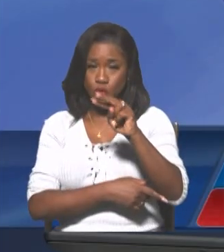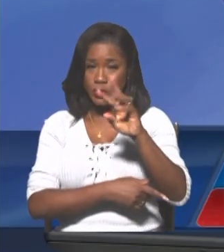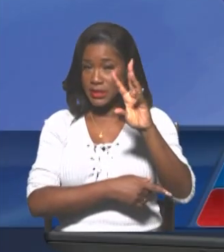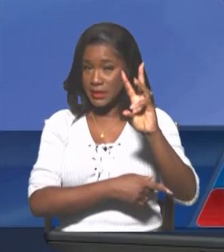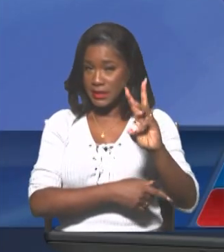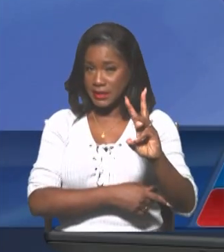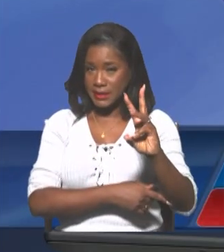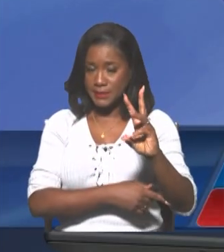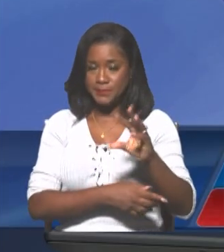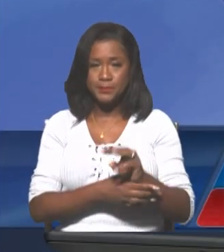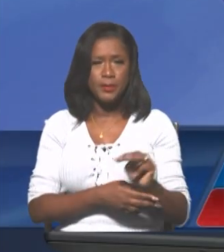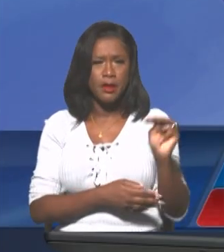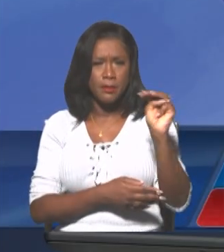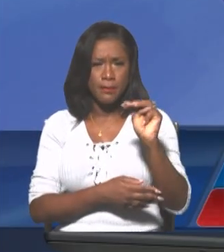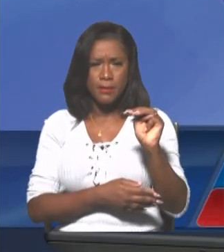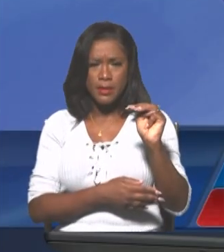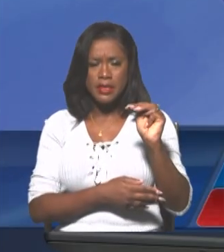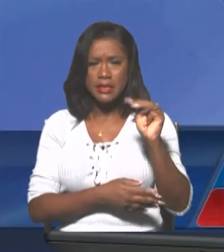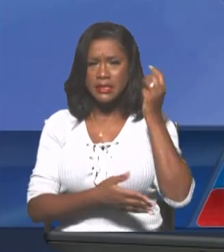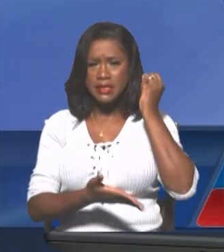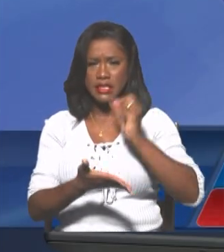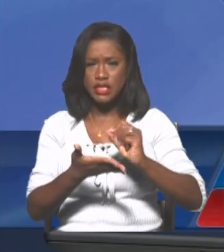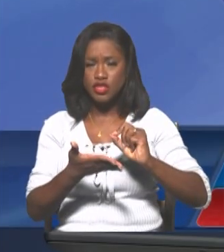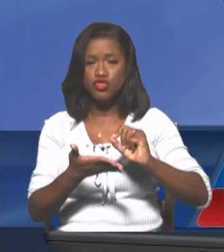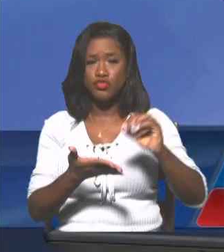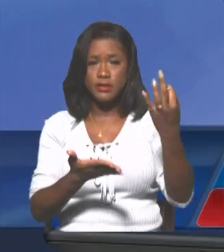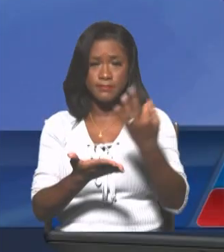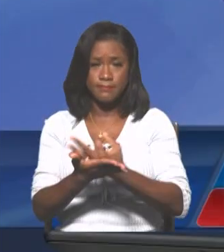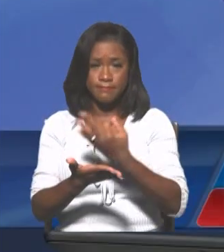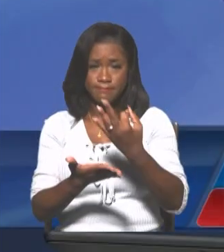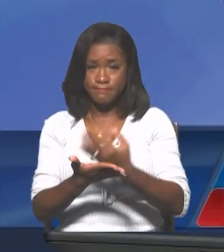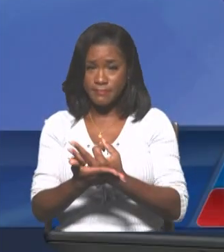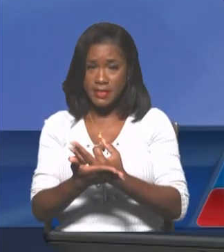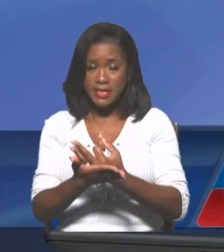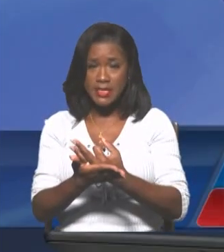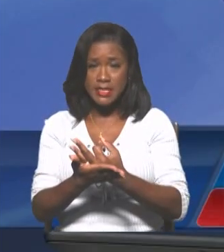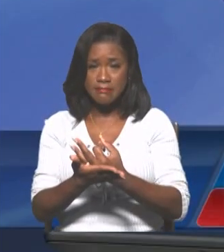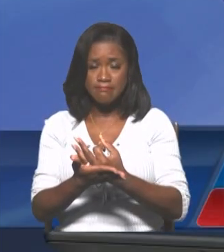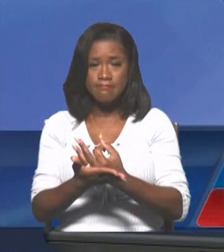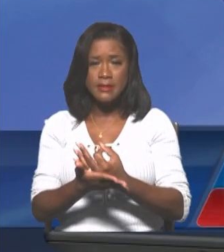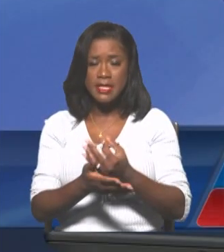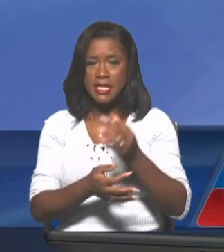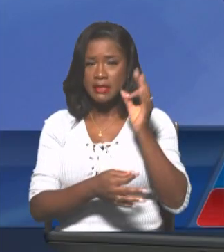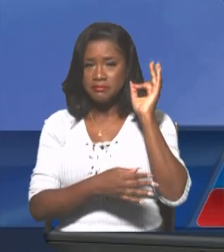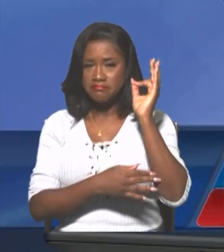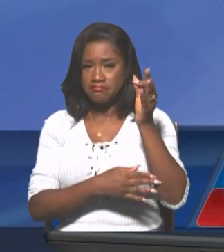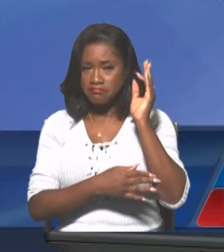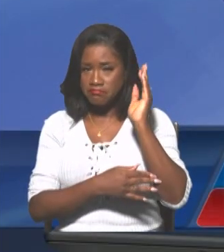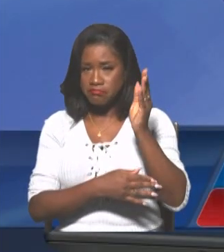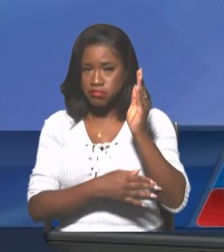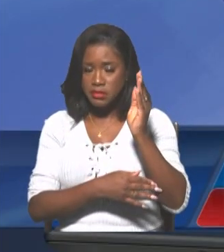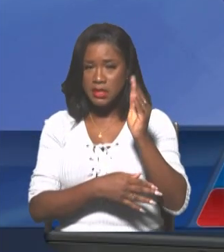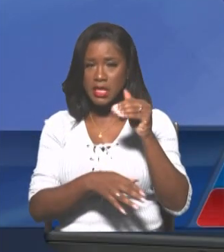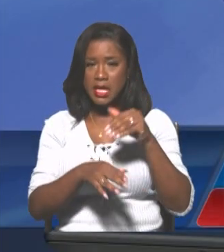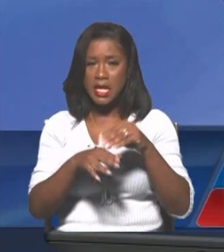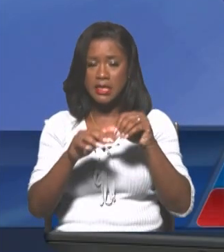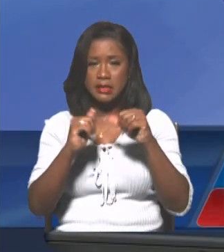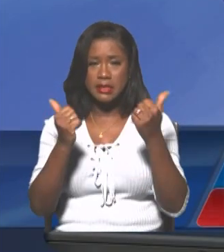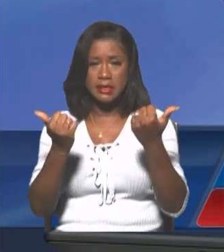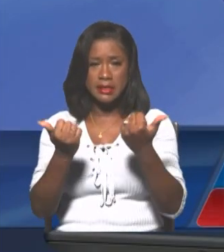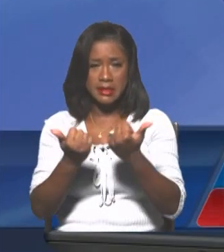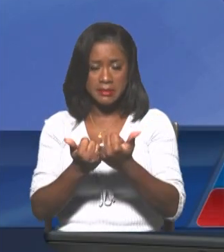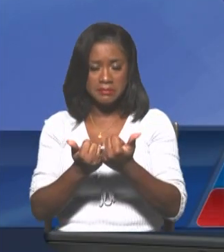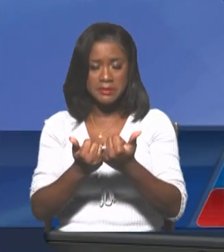Monday, Secretary of Finance, Trade and the Economy, Petal-Ann Roberts, delivered her maiden budget presentation at the Assembly